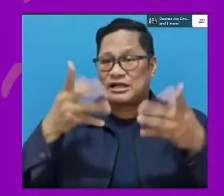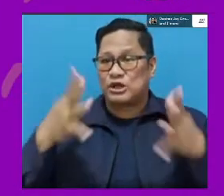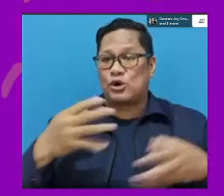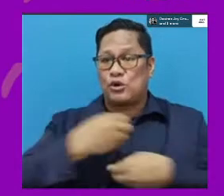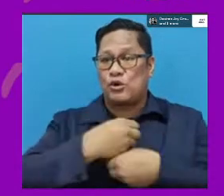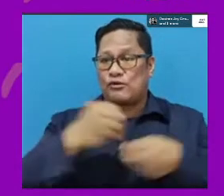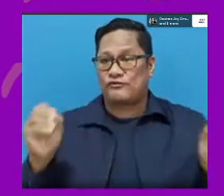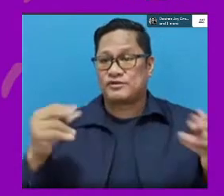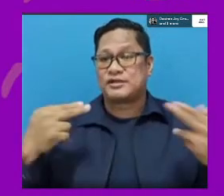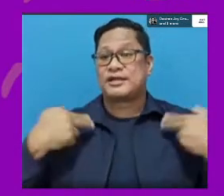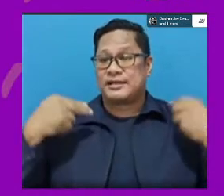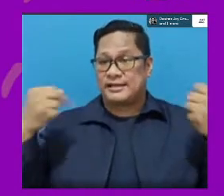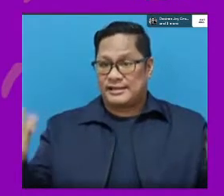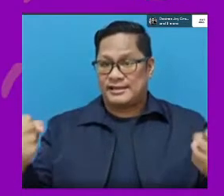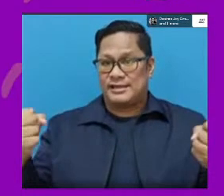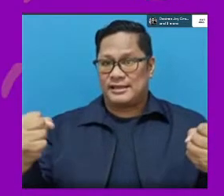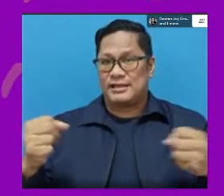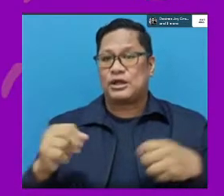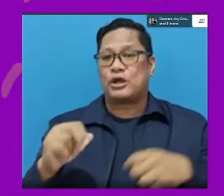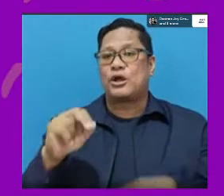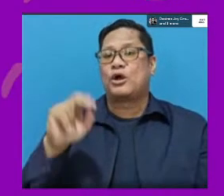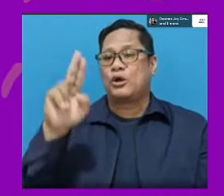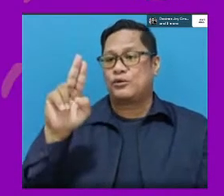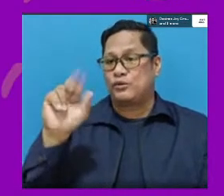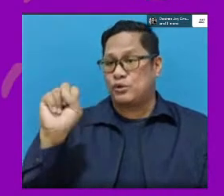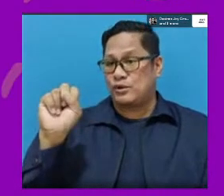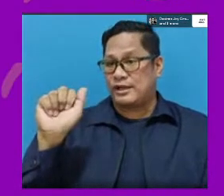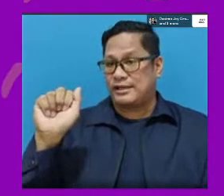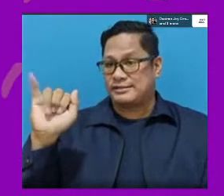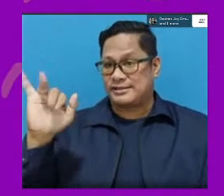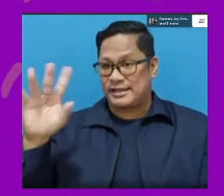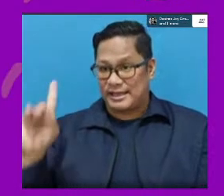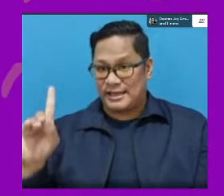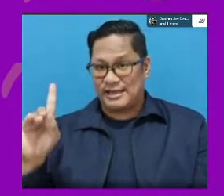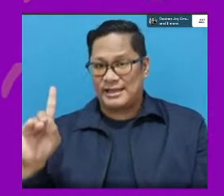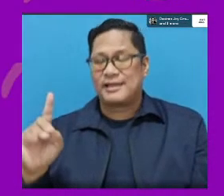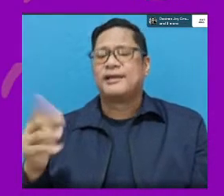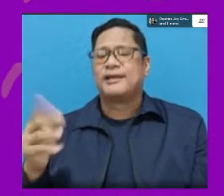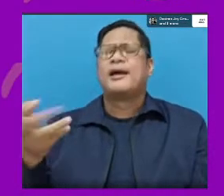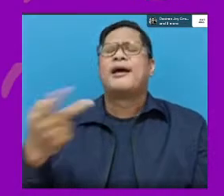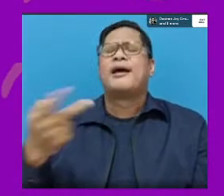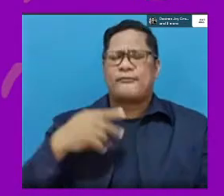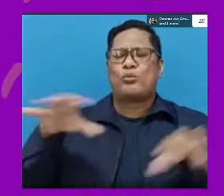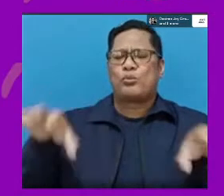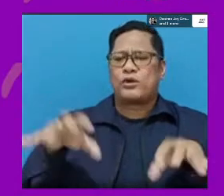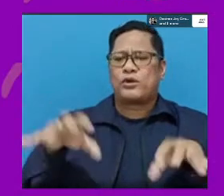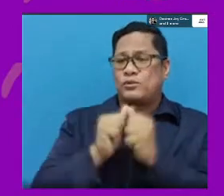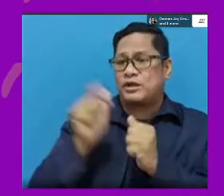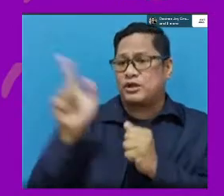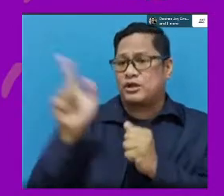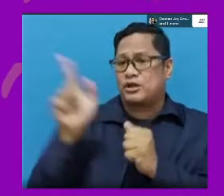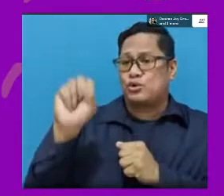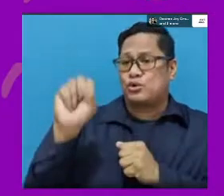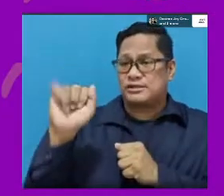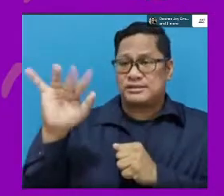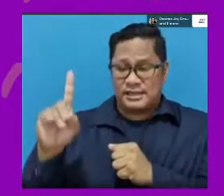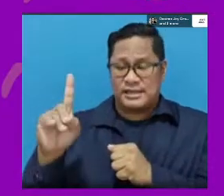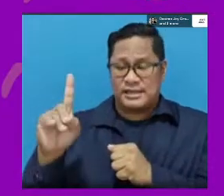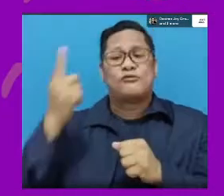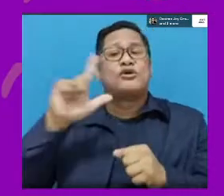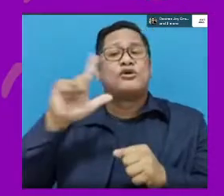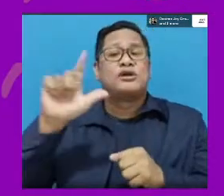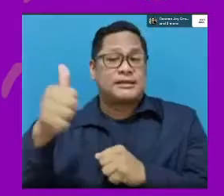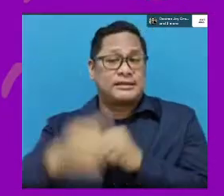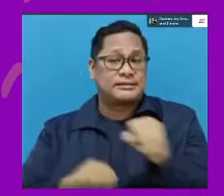Health of the USAID. Ms. Michelle has worked for USAID as a health officer for 10 years and